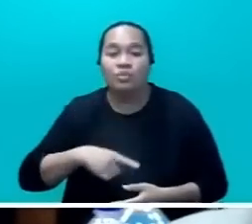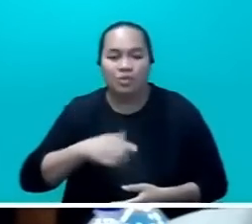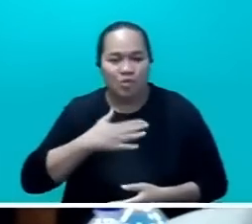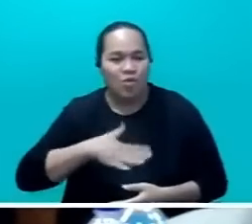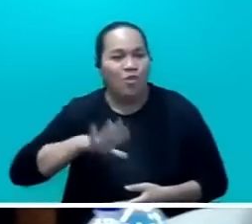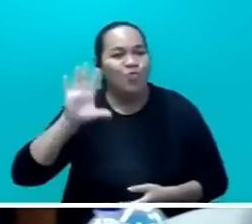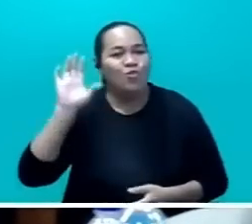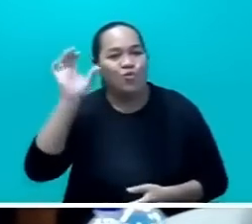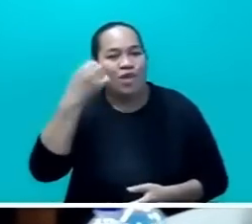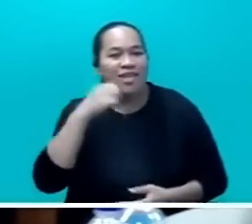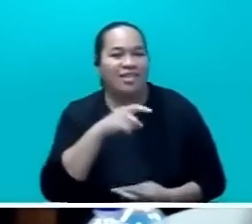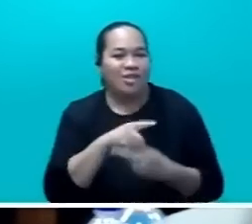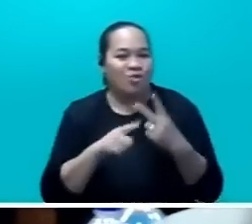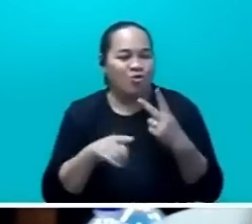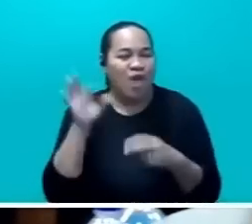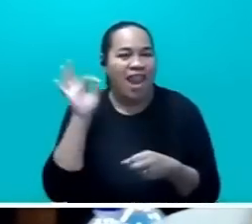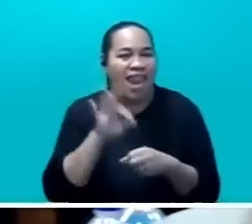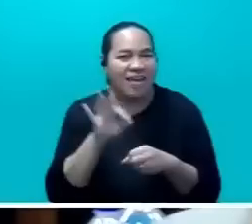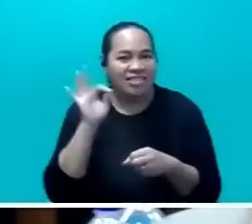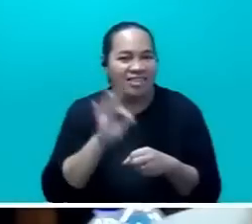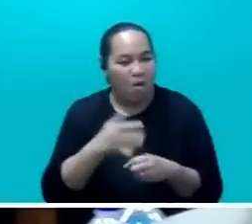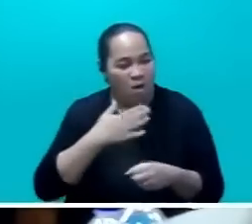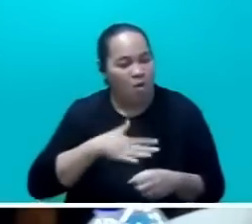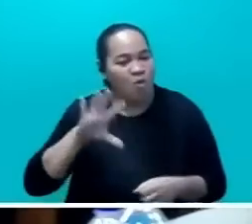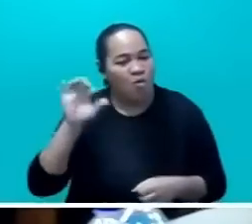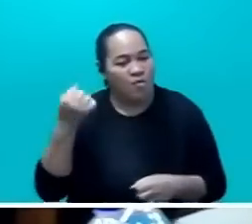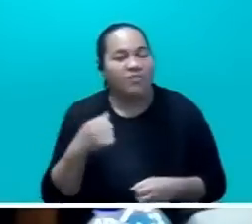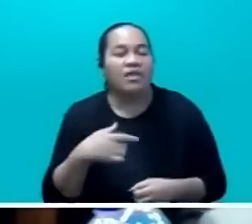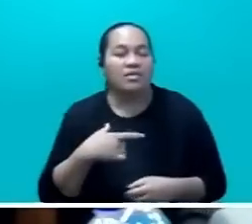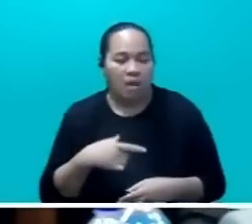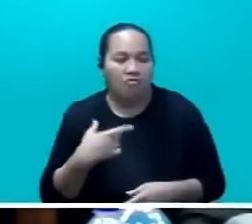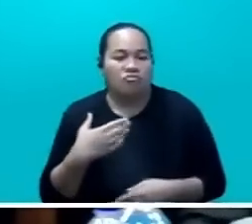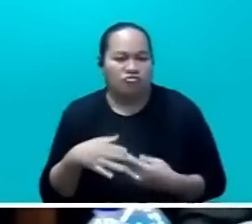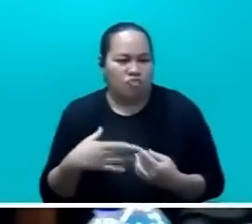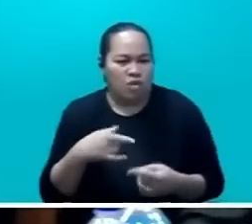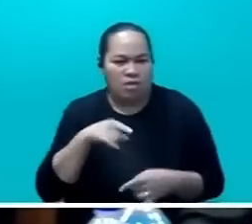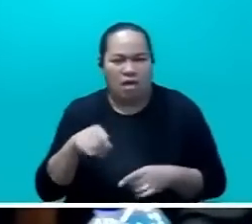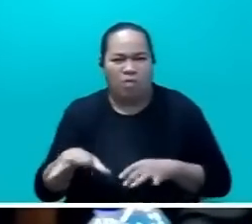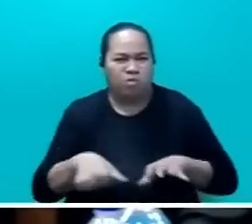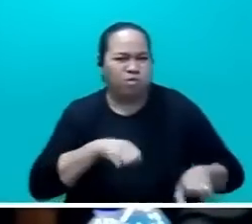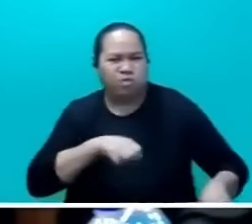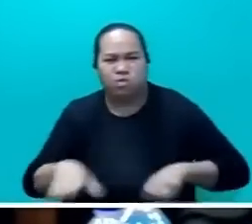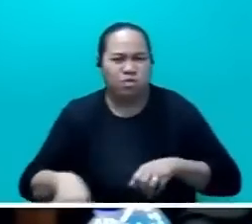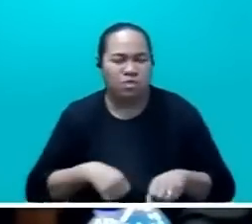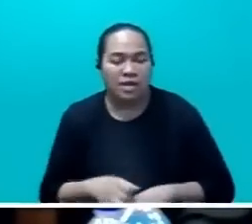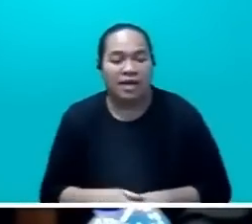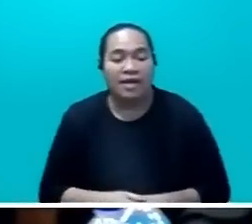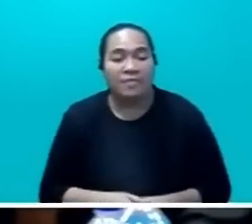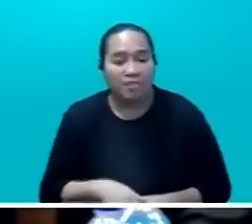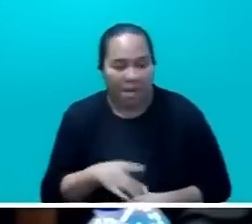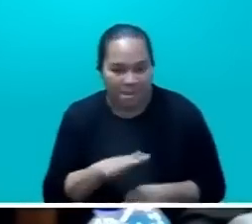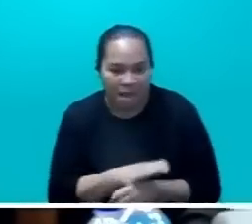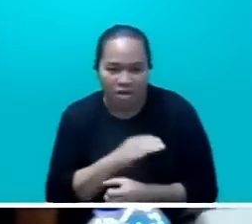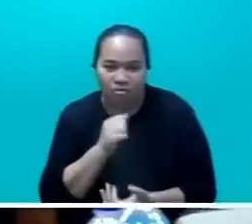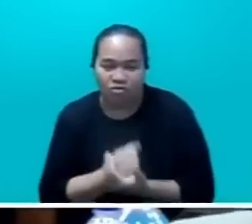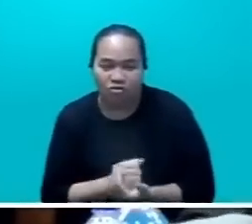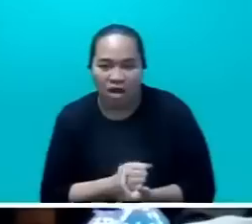elections, they went on a rampage and made sure.